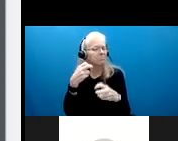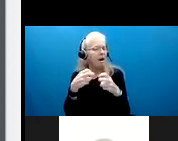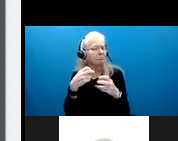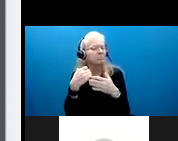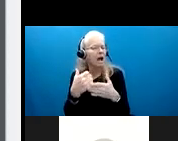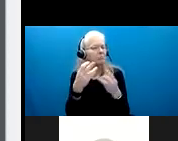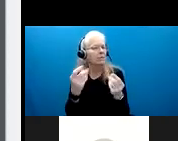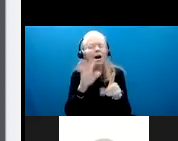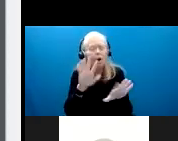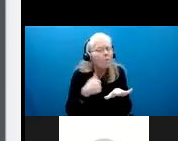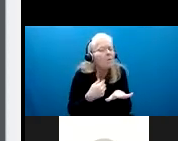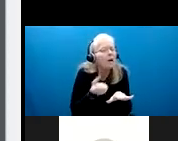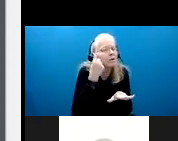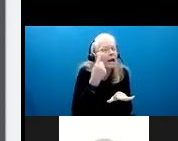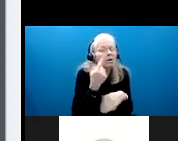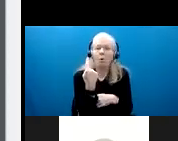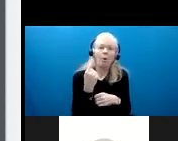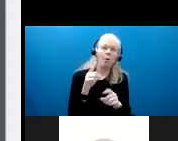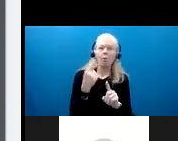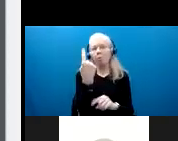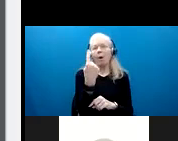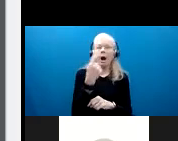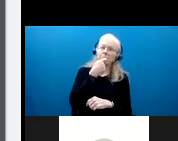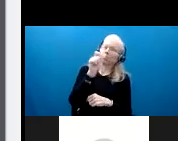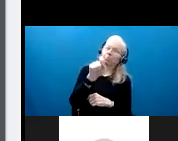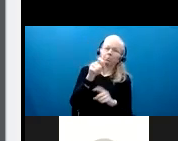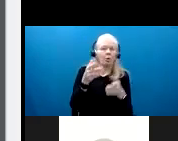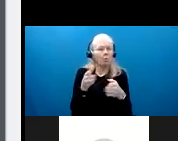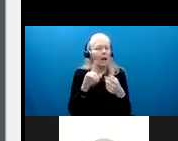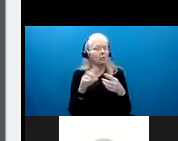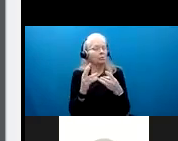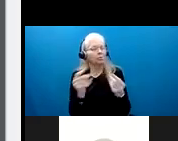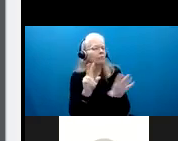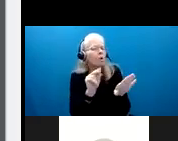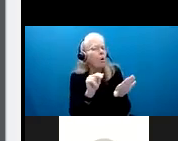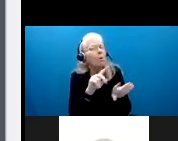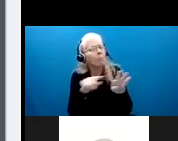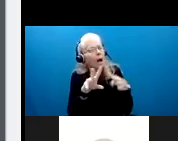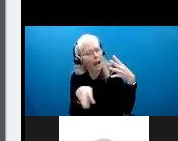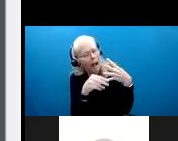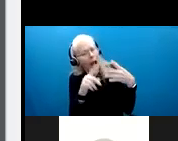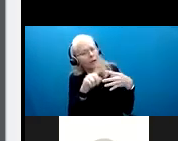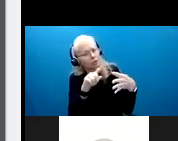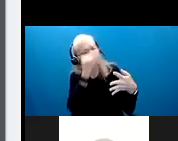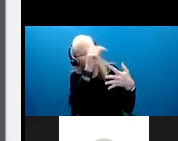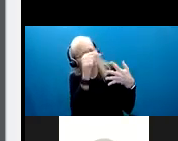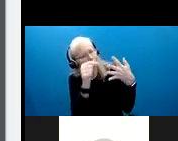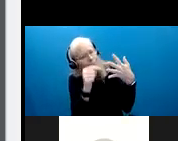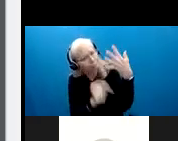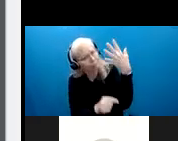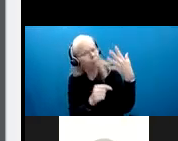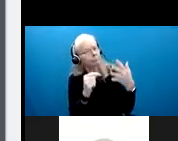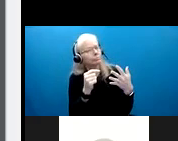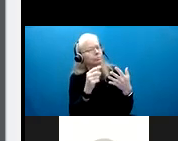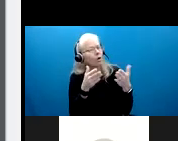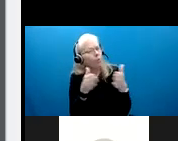only solution, but it's one of the solutions. Sure, and I said, I mean, we could put it, I mean, I think as a matter of course, it's worth talking about, and